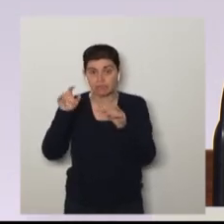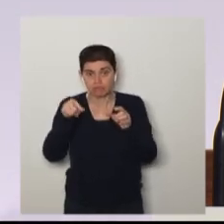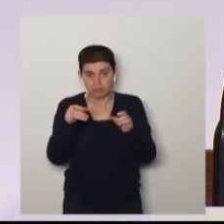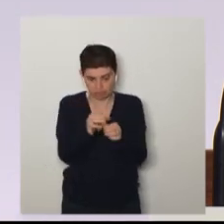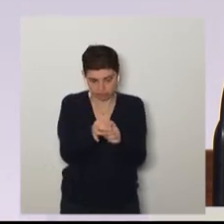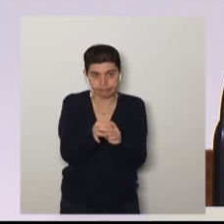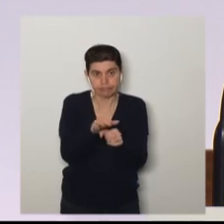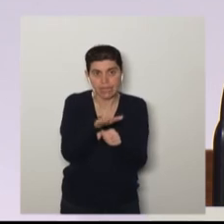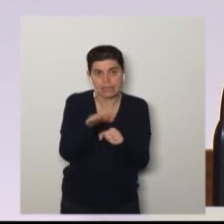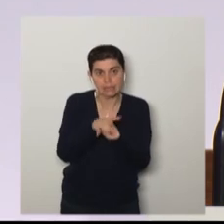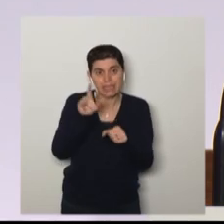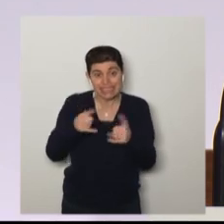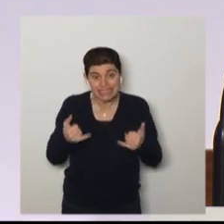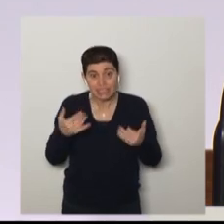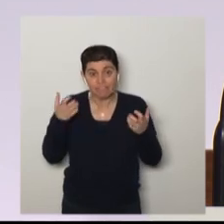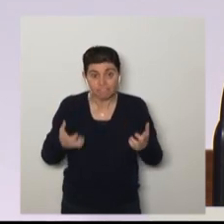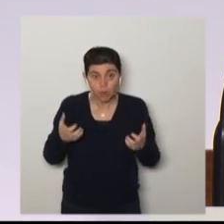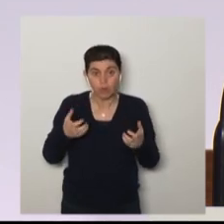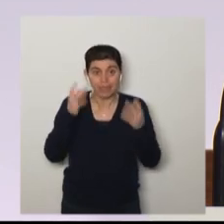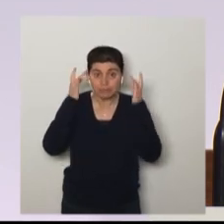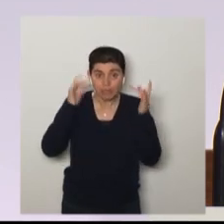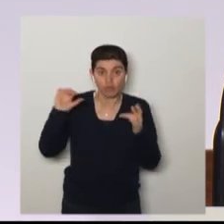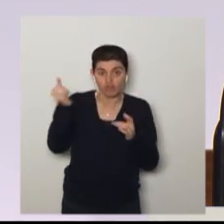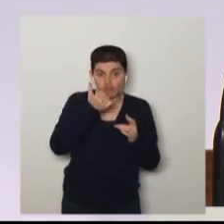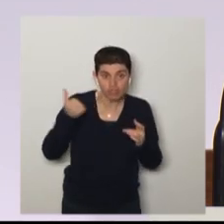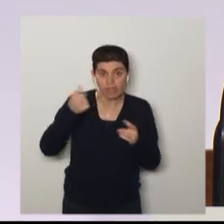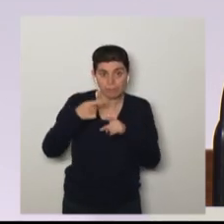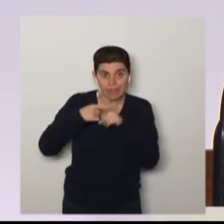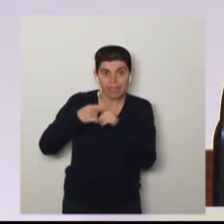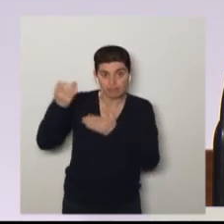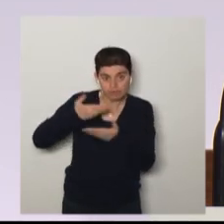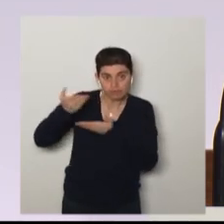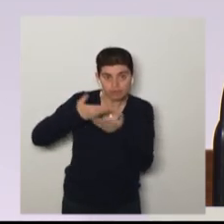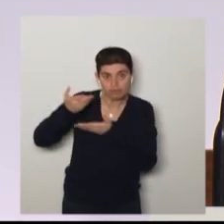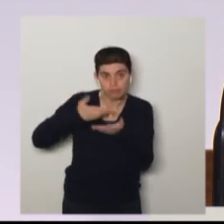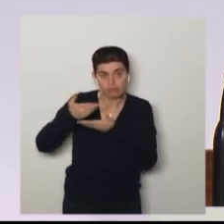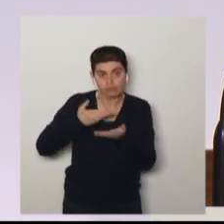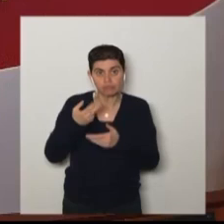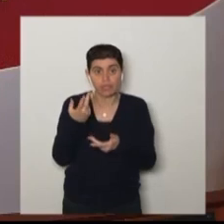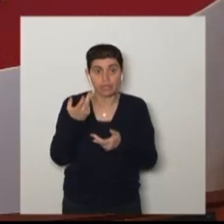the specific experiences of the patients.